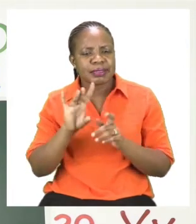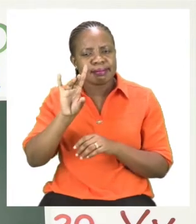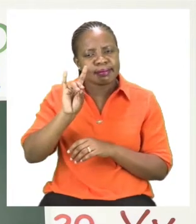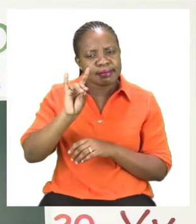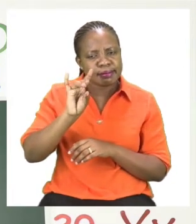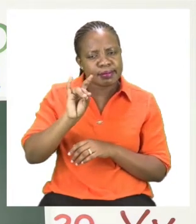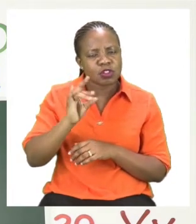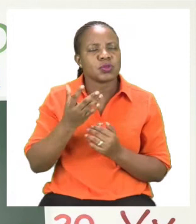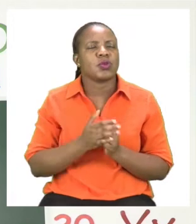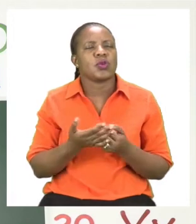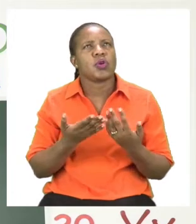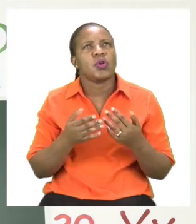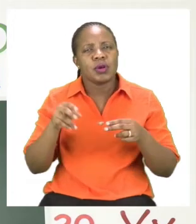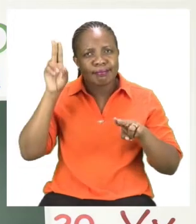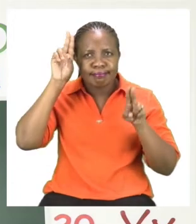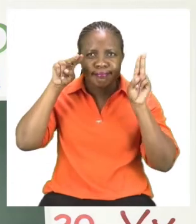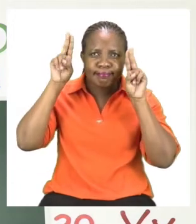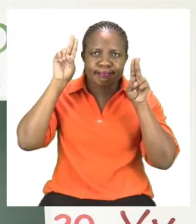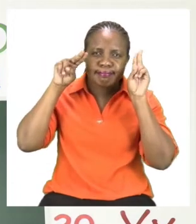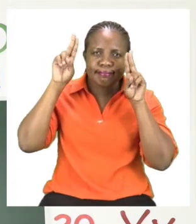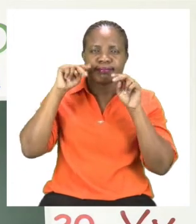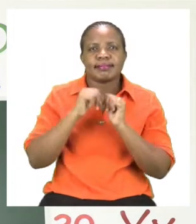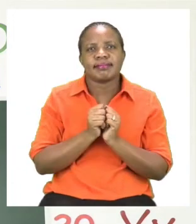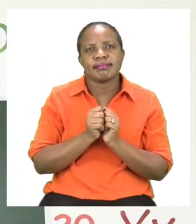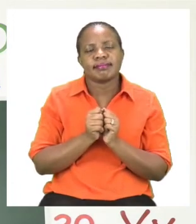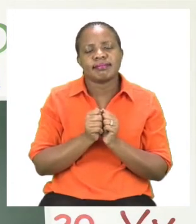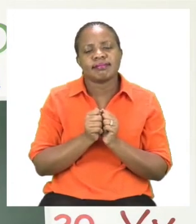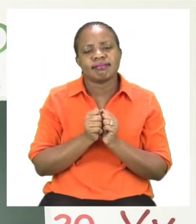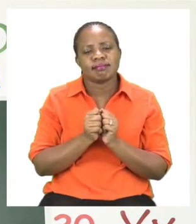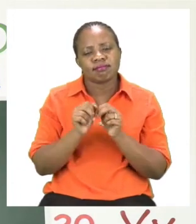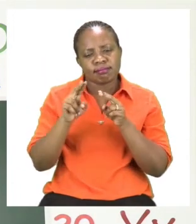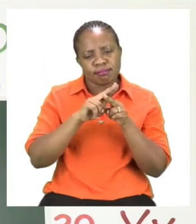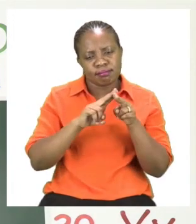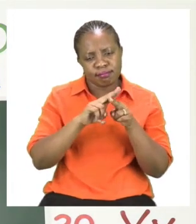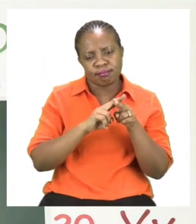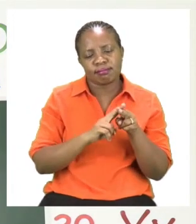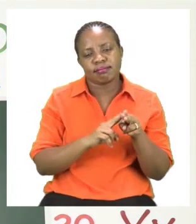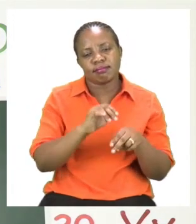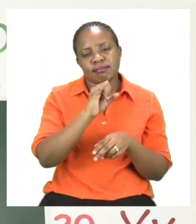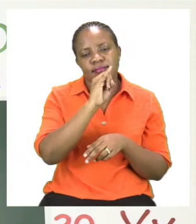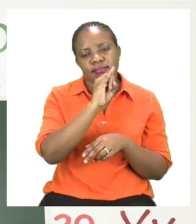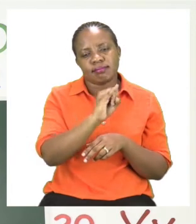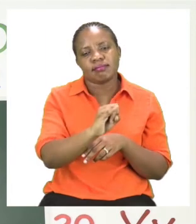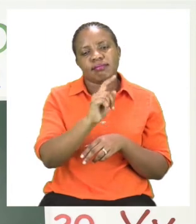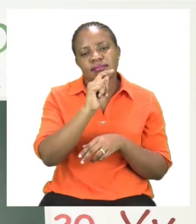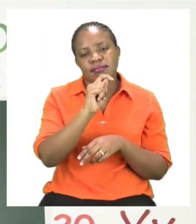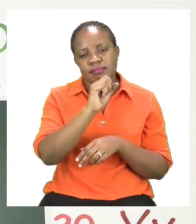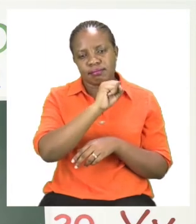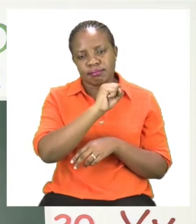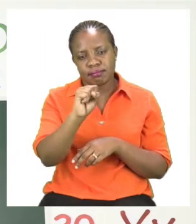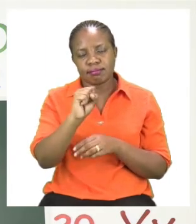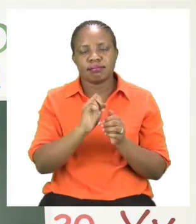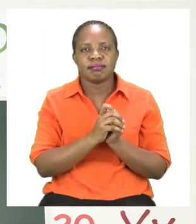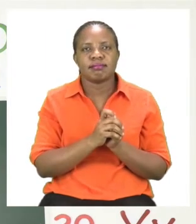we are going to say its. So instead of saying it tail, we say its